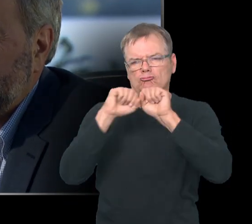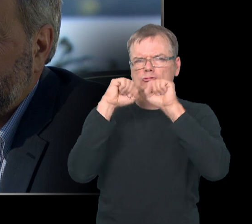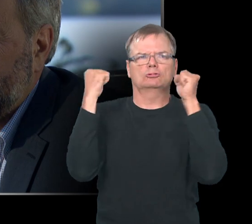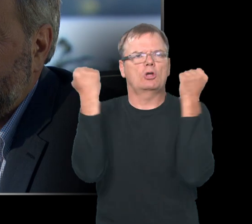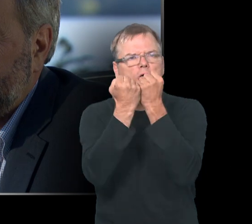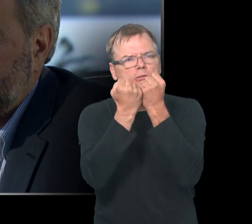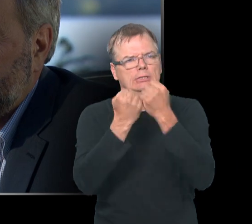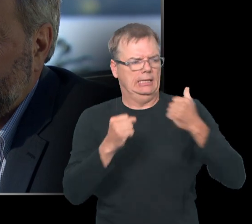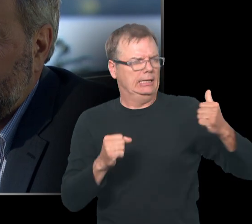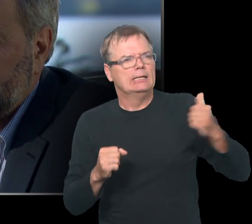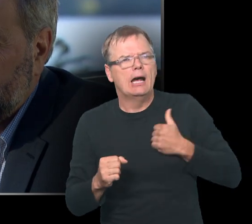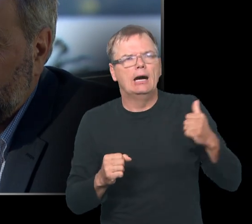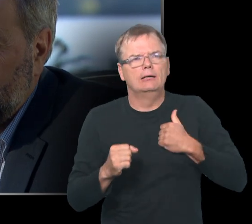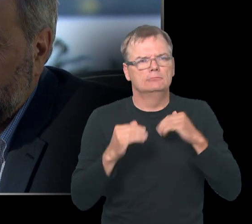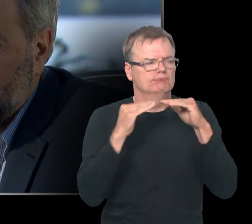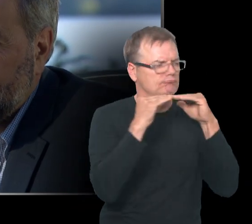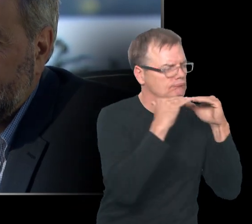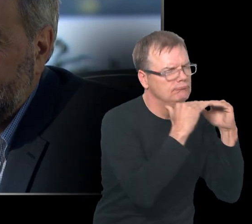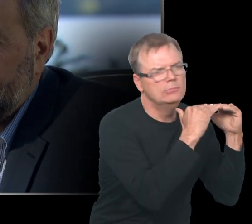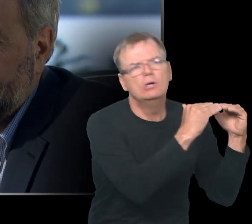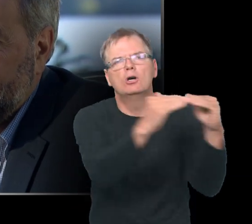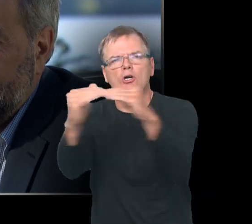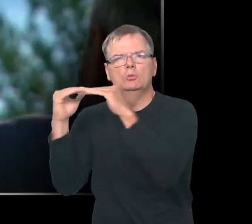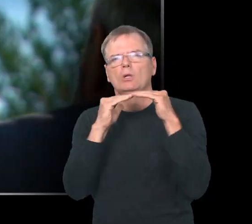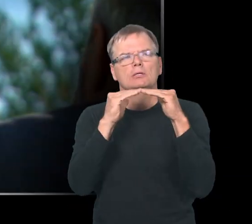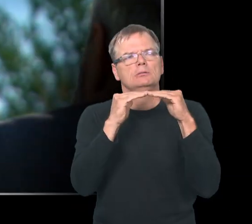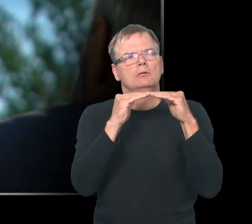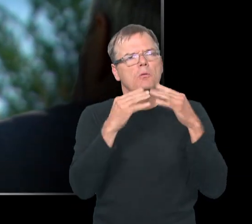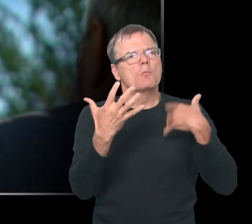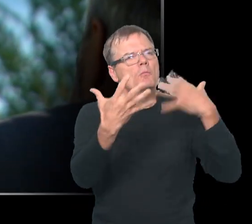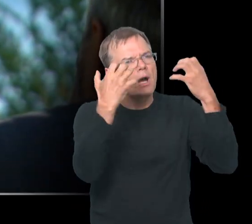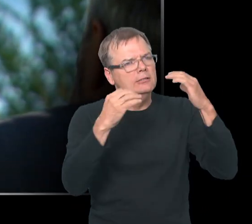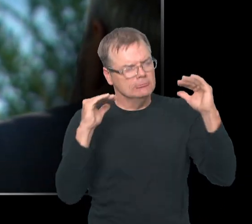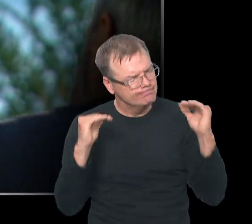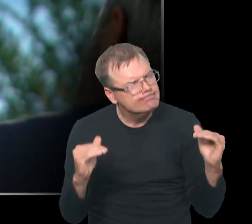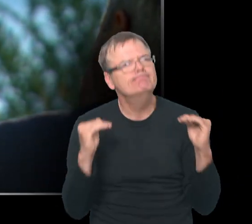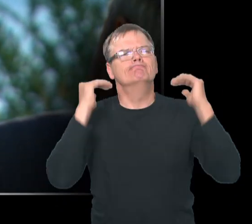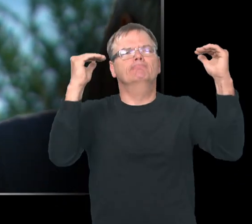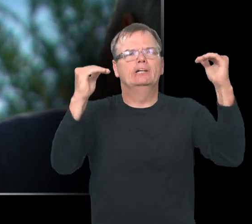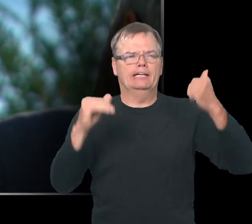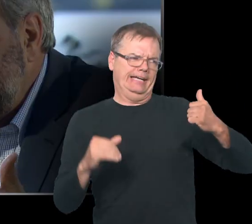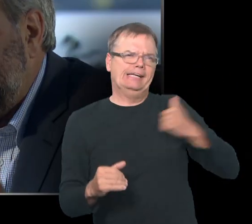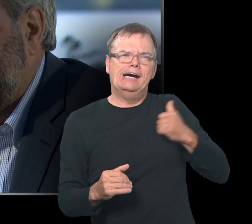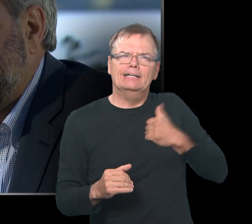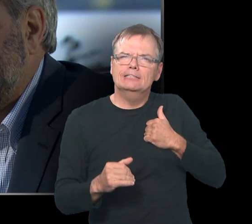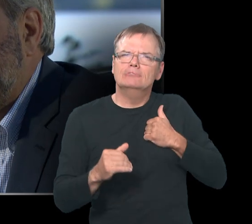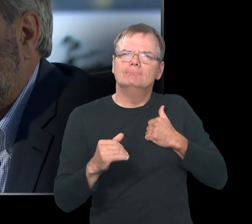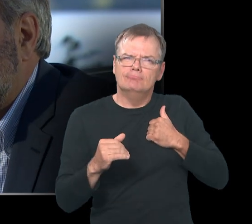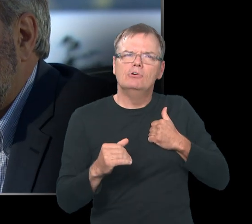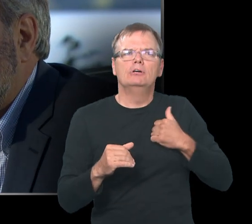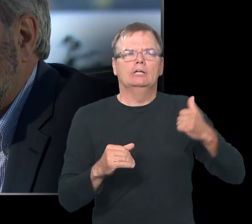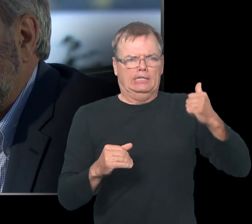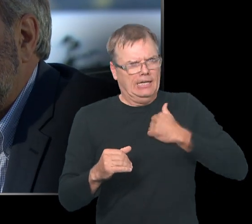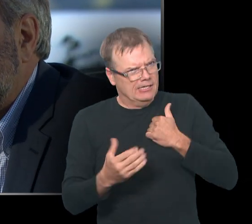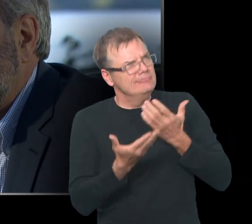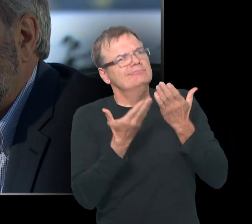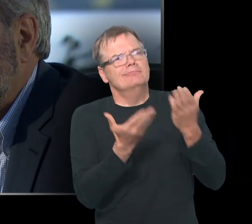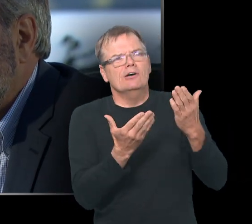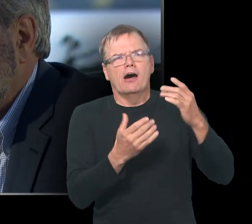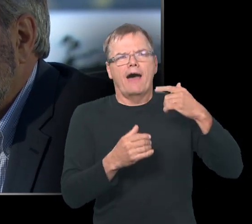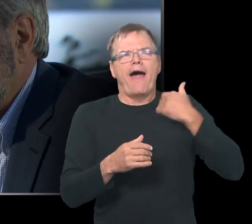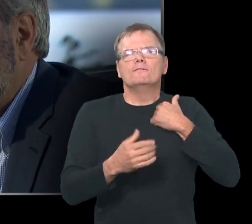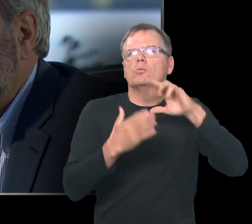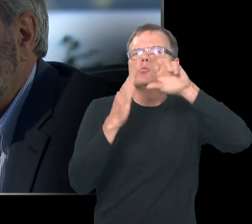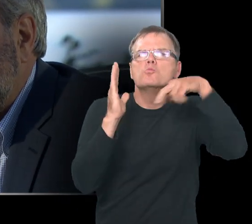a fairer society and play a positive role on the world stage and make this a better Canada, to bring back a role for Canada